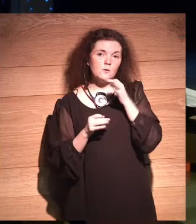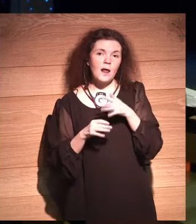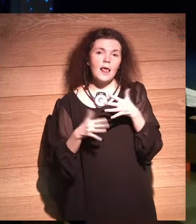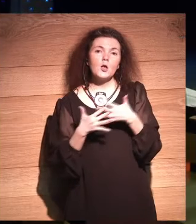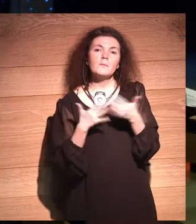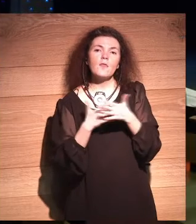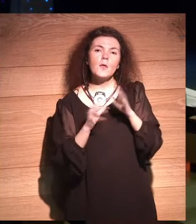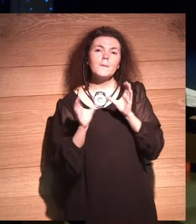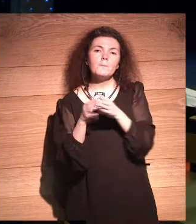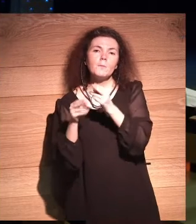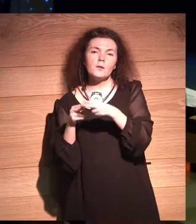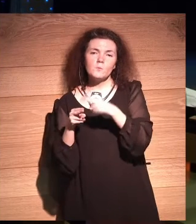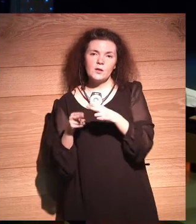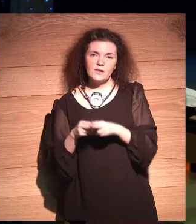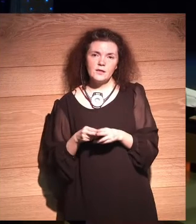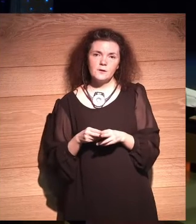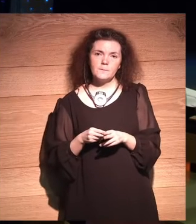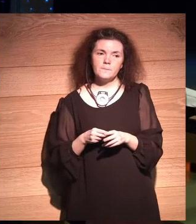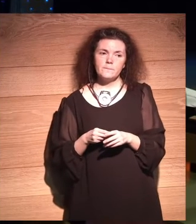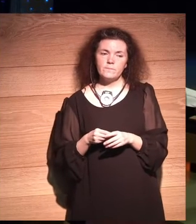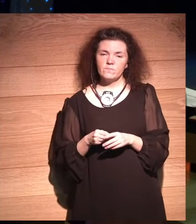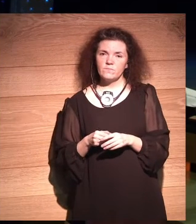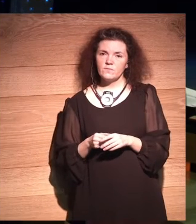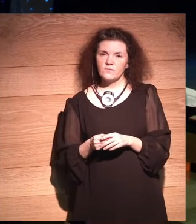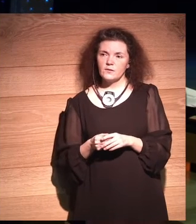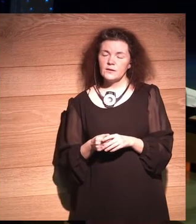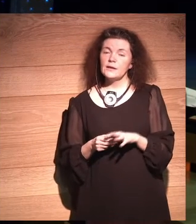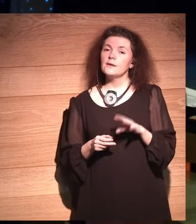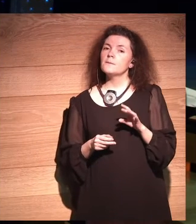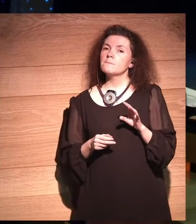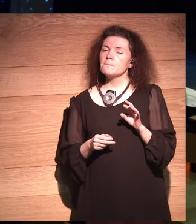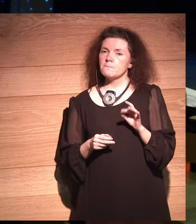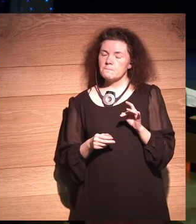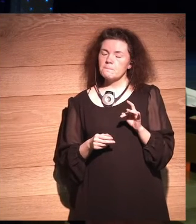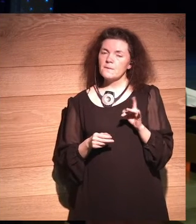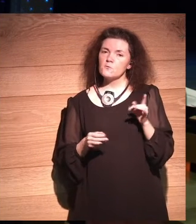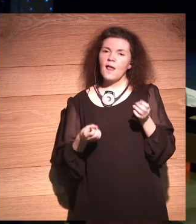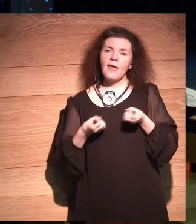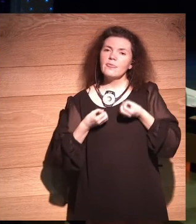Is that a statement or a question? I think we agree. Are we agreeing?